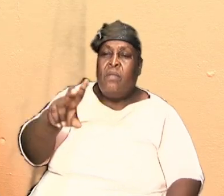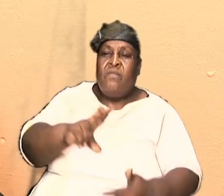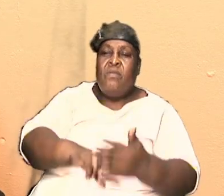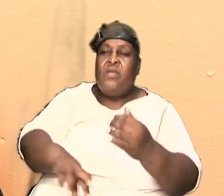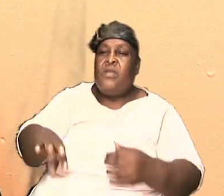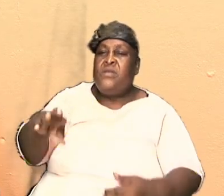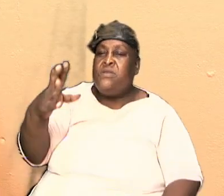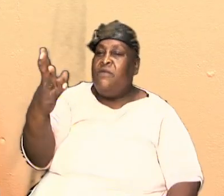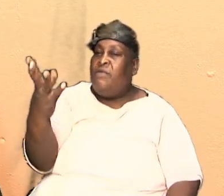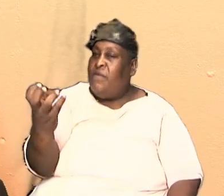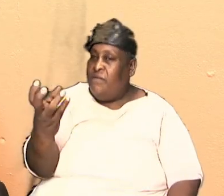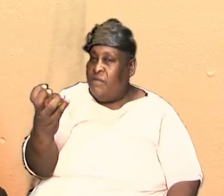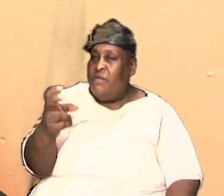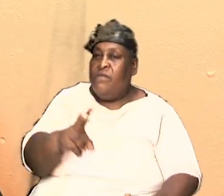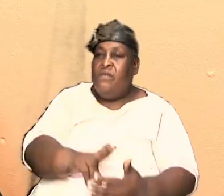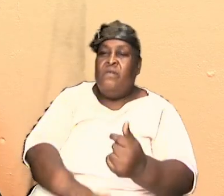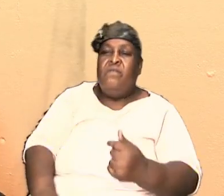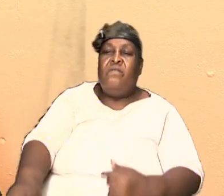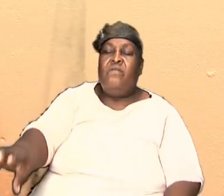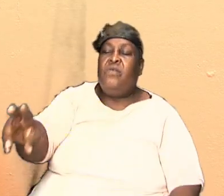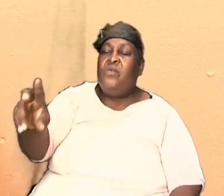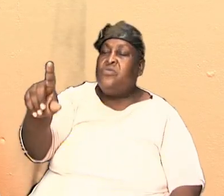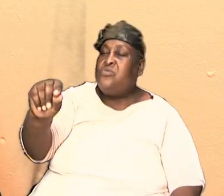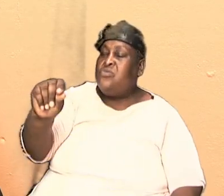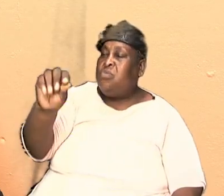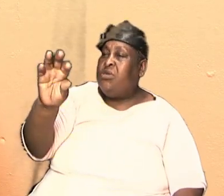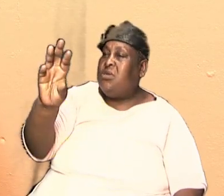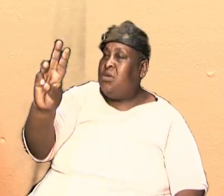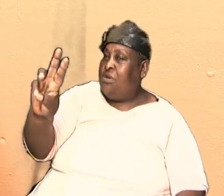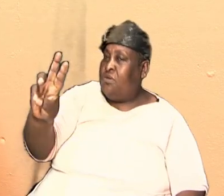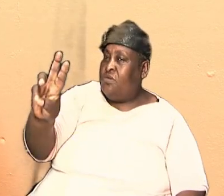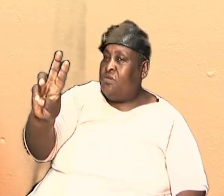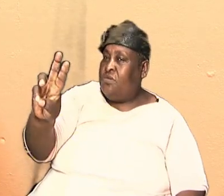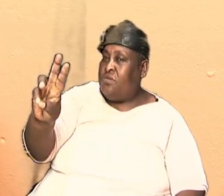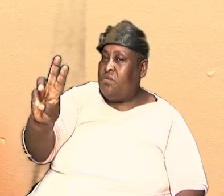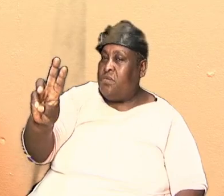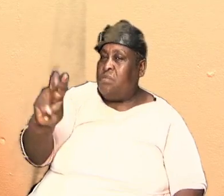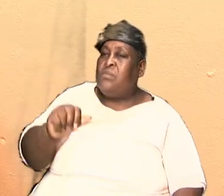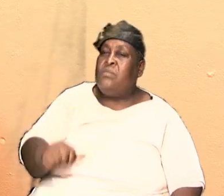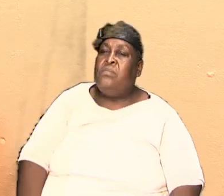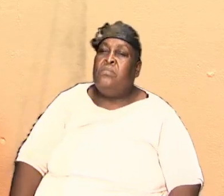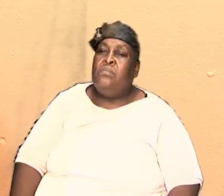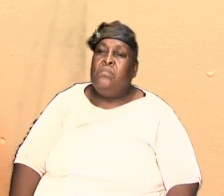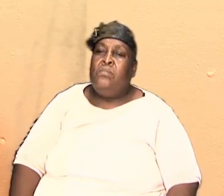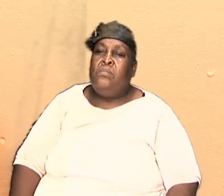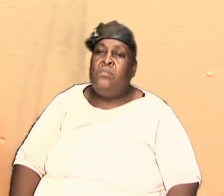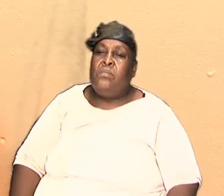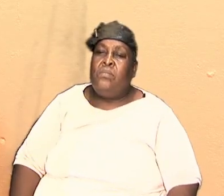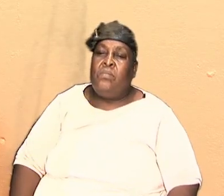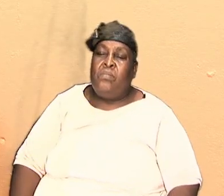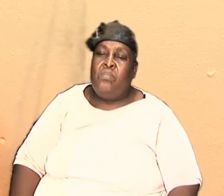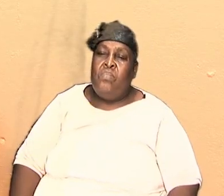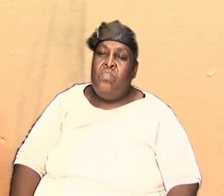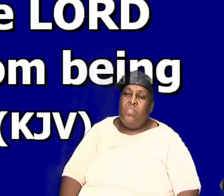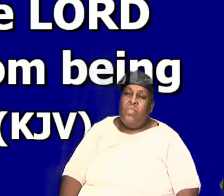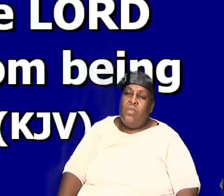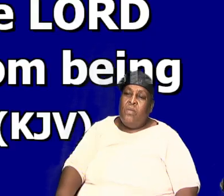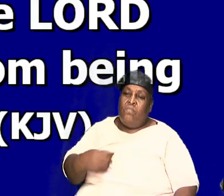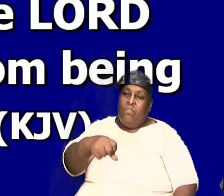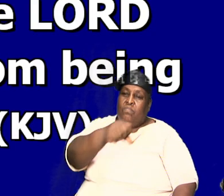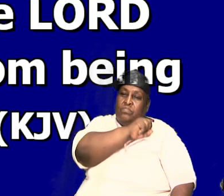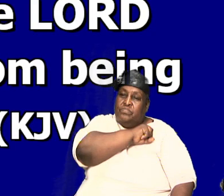verse 18 to 28, but our key verse is verse 26, and we will read verse 26 tonight.